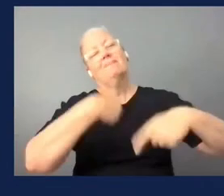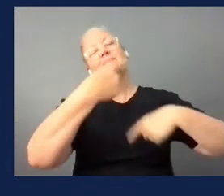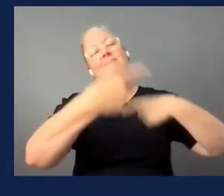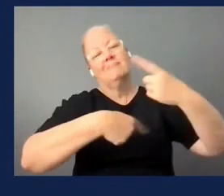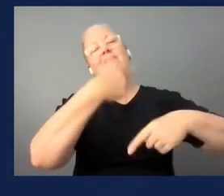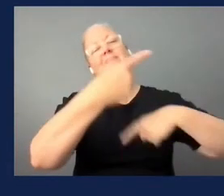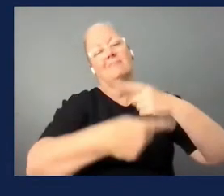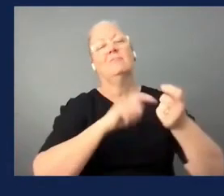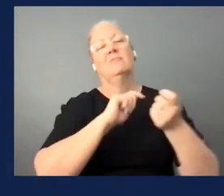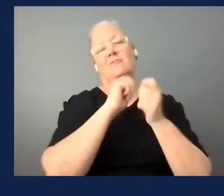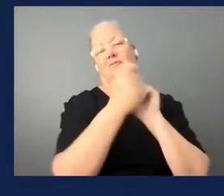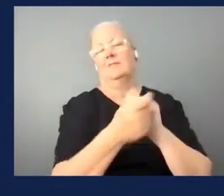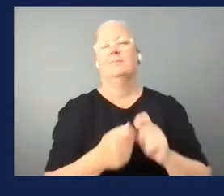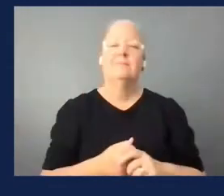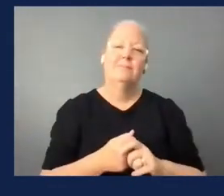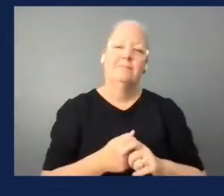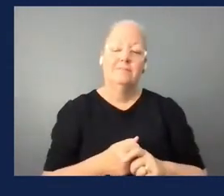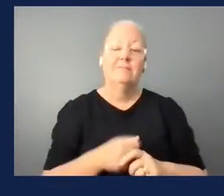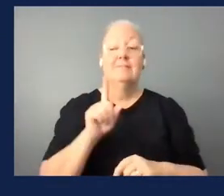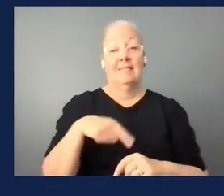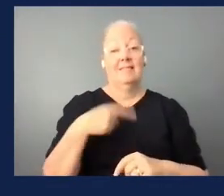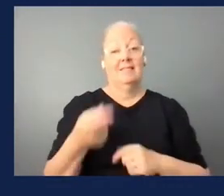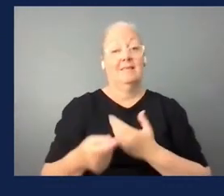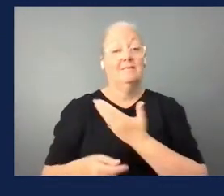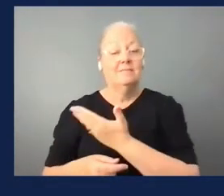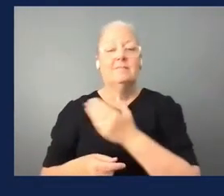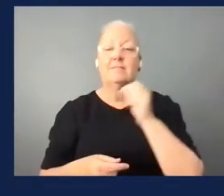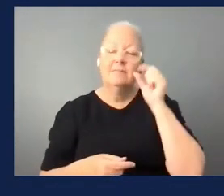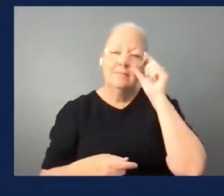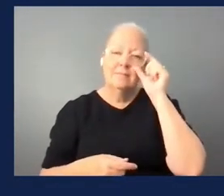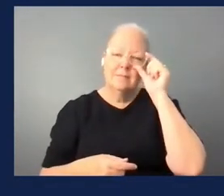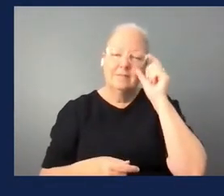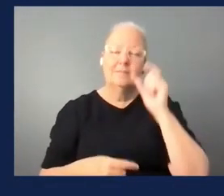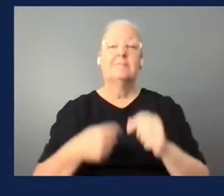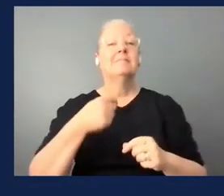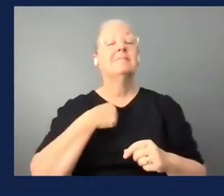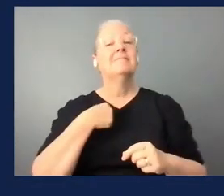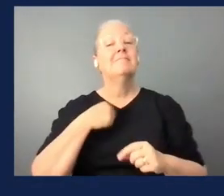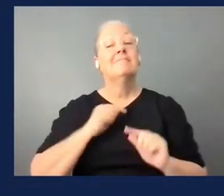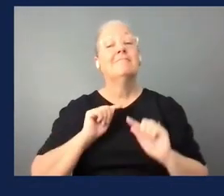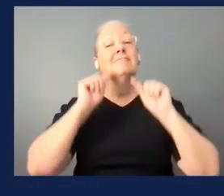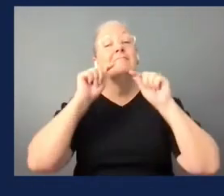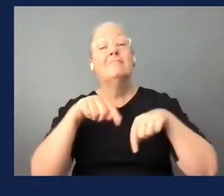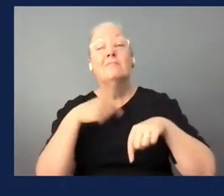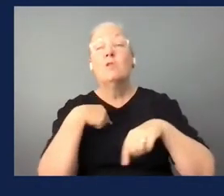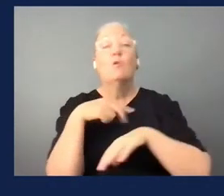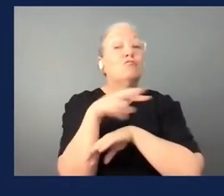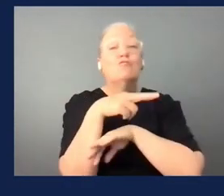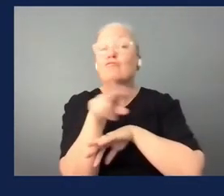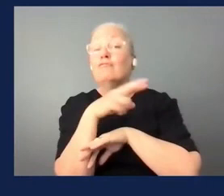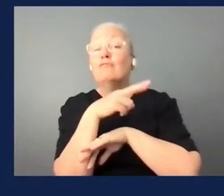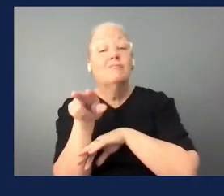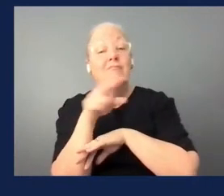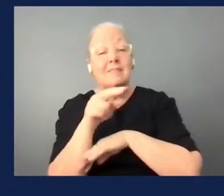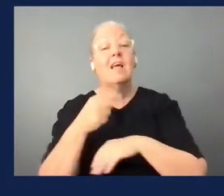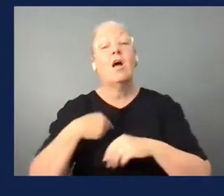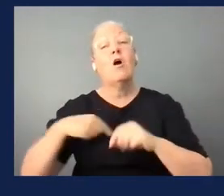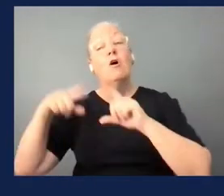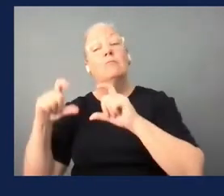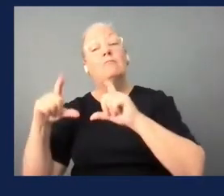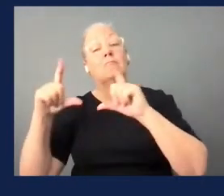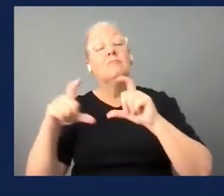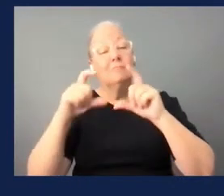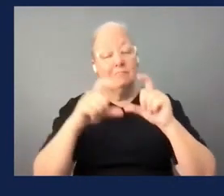Yeah, I would like to show you my pictures that I've taken with my adventures so far. At the top left, we